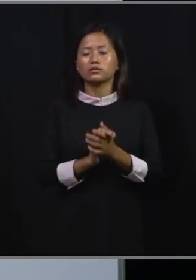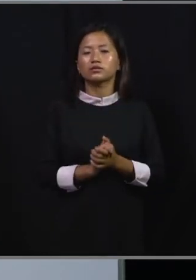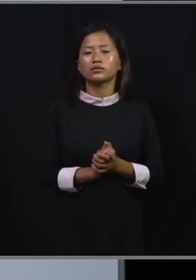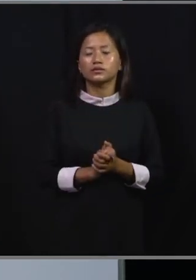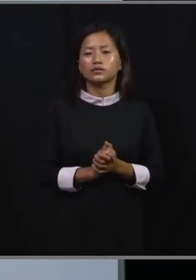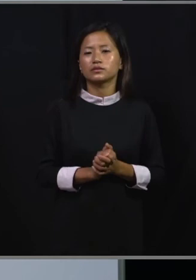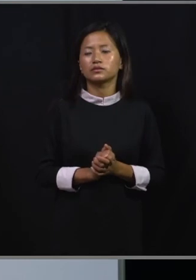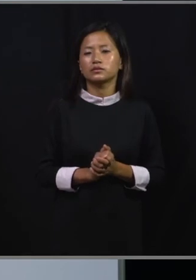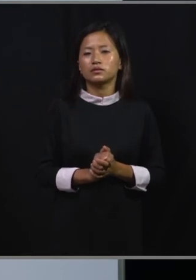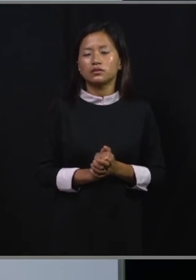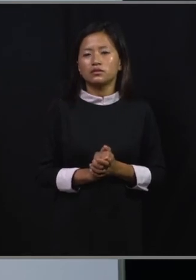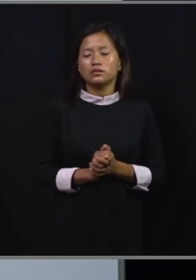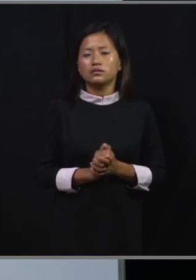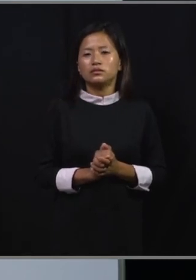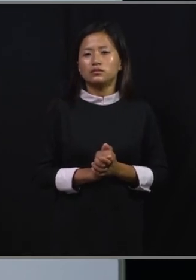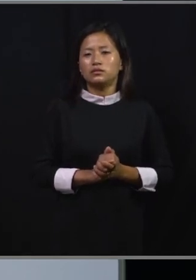Okay.